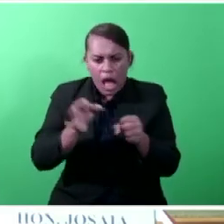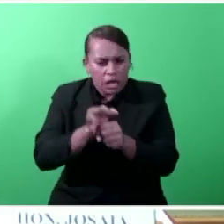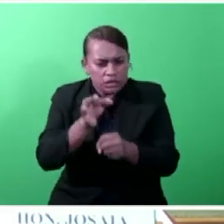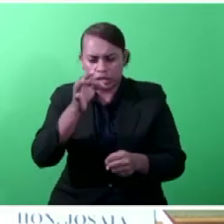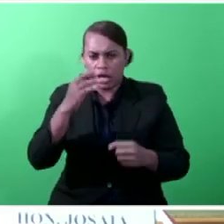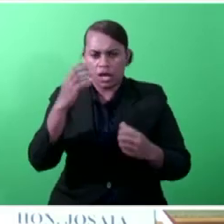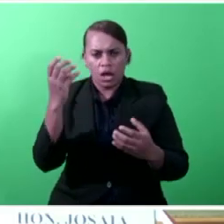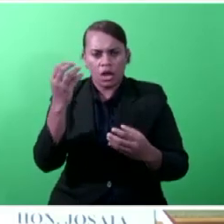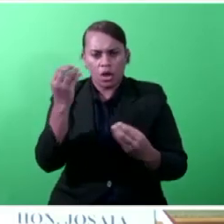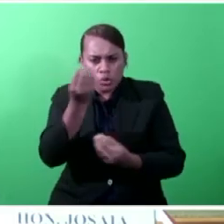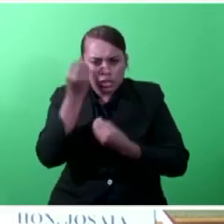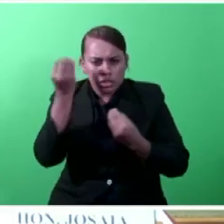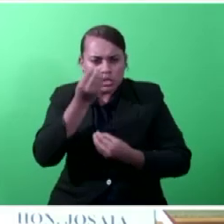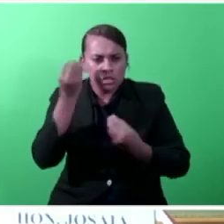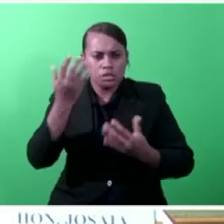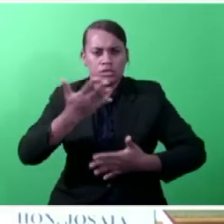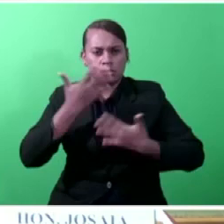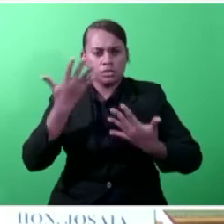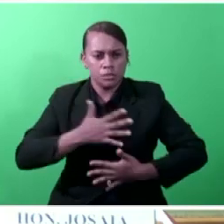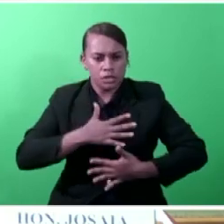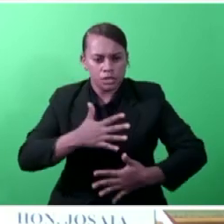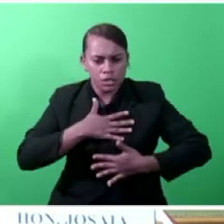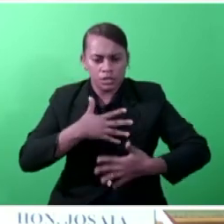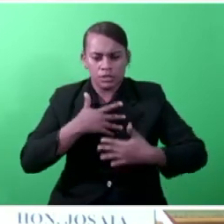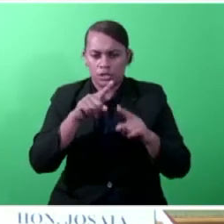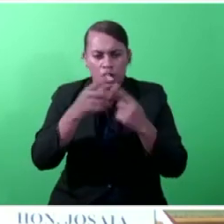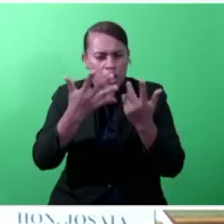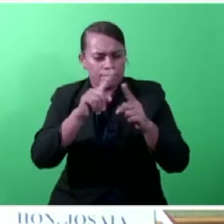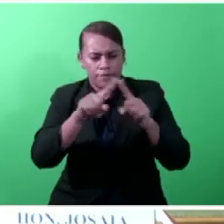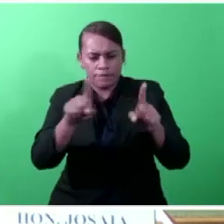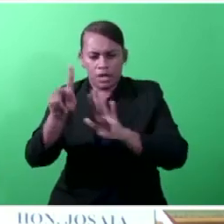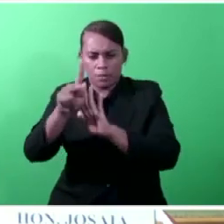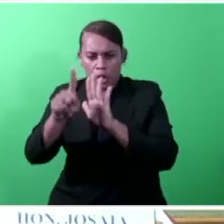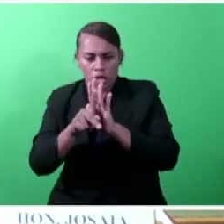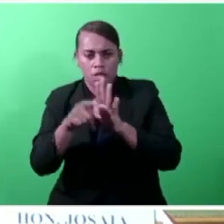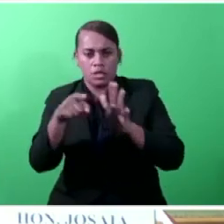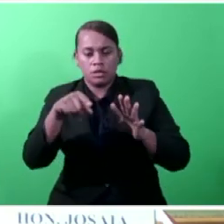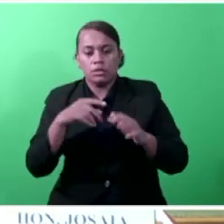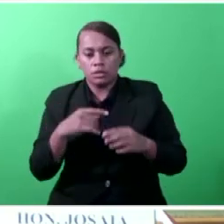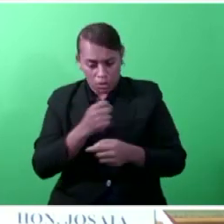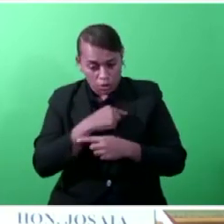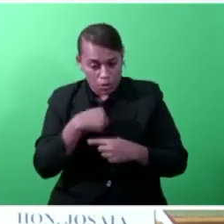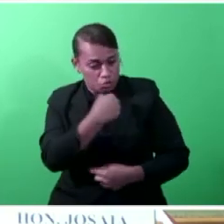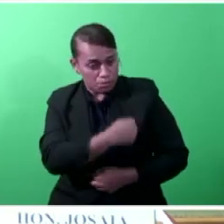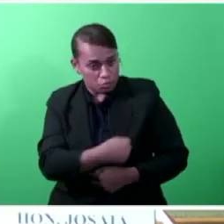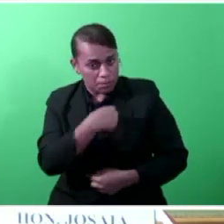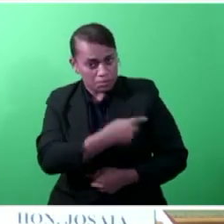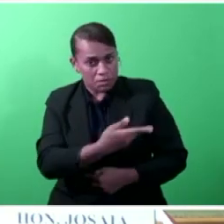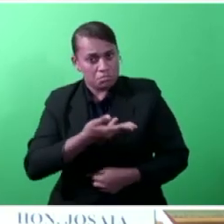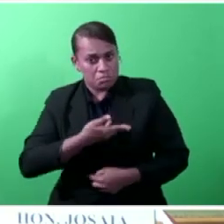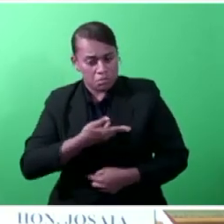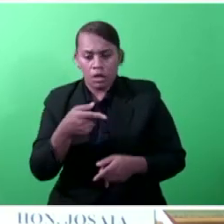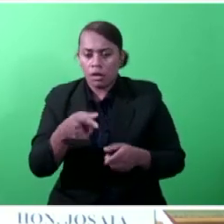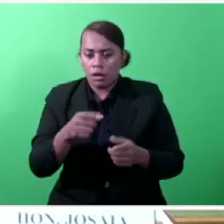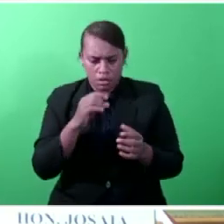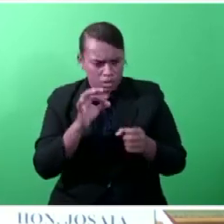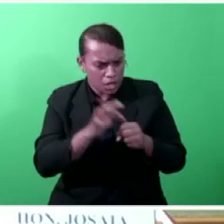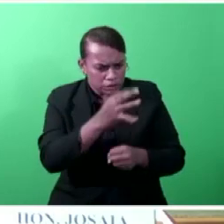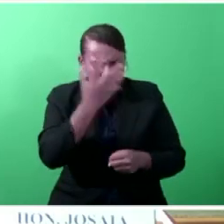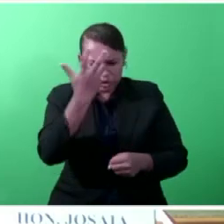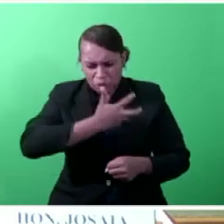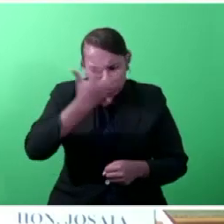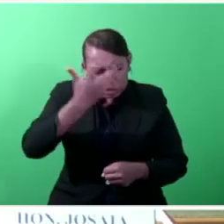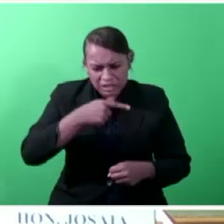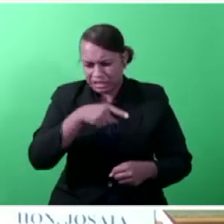vis-à-vis our biodiversity, but also our commitment to reducing fossil fuels and focusing more on renewable energy, Mr. Speaker, sir. And indeed,